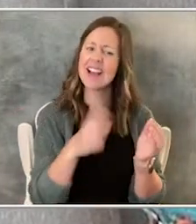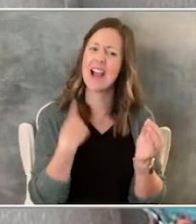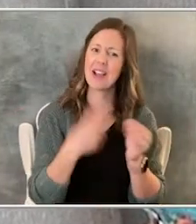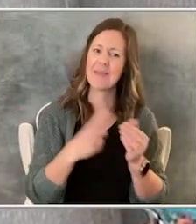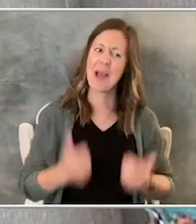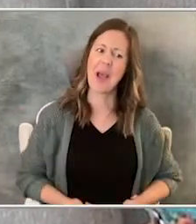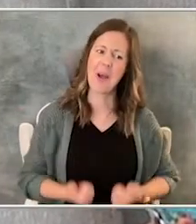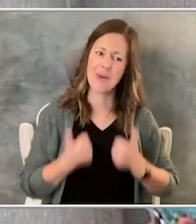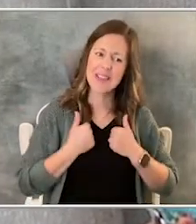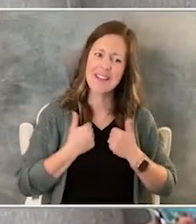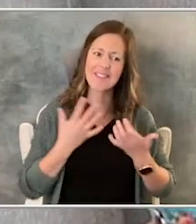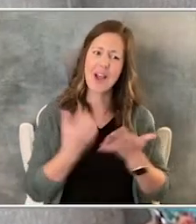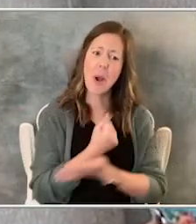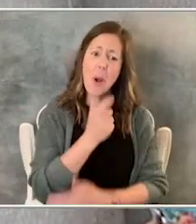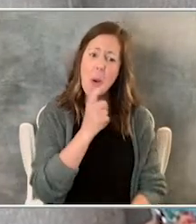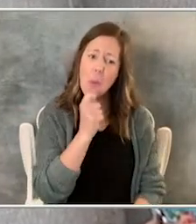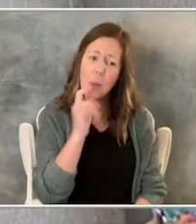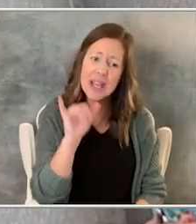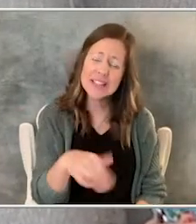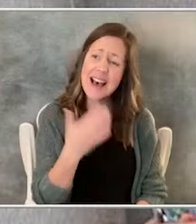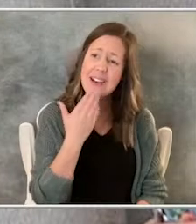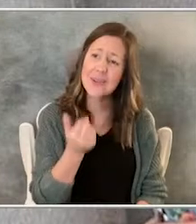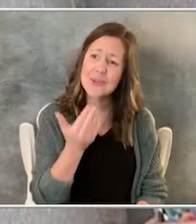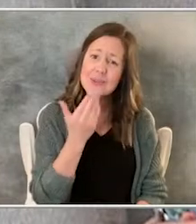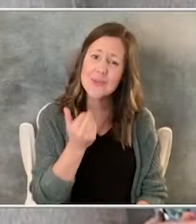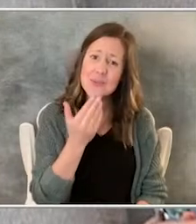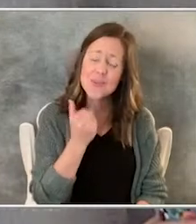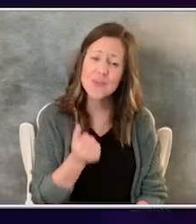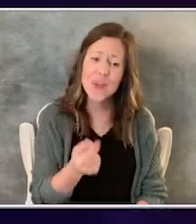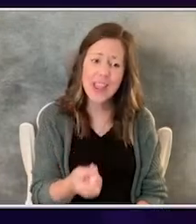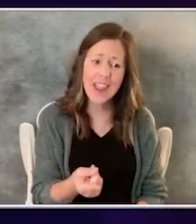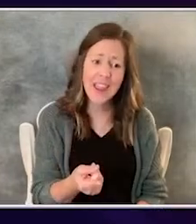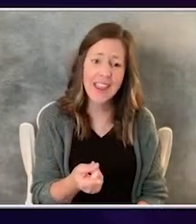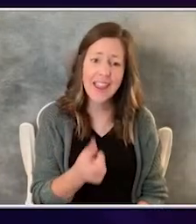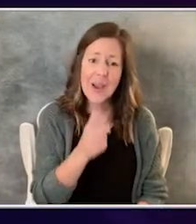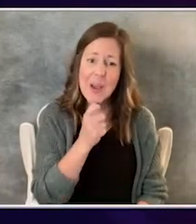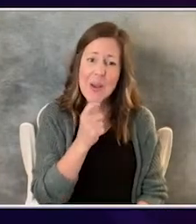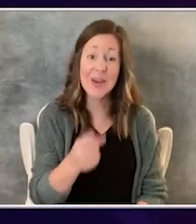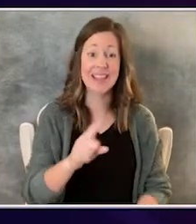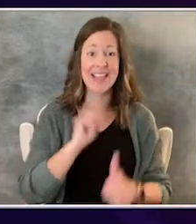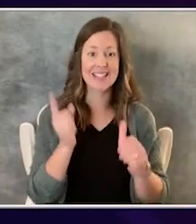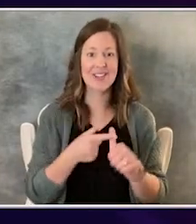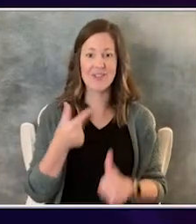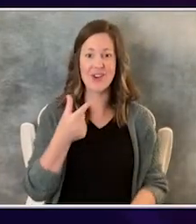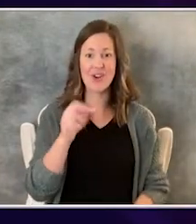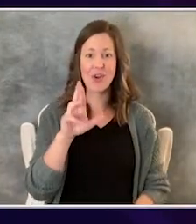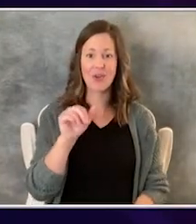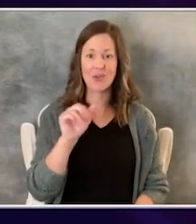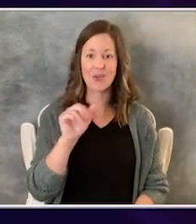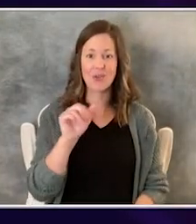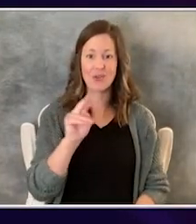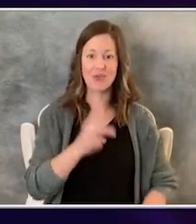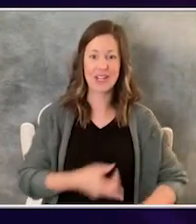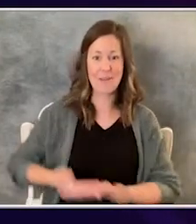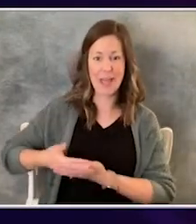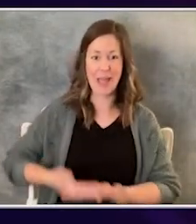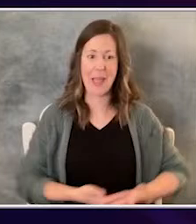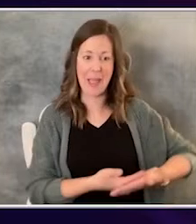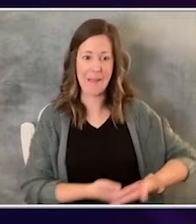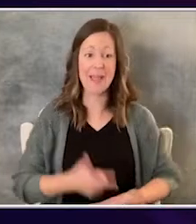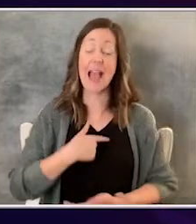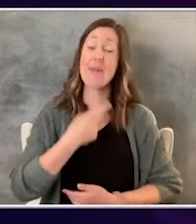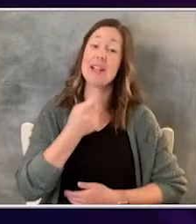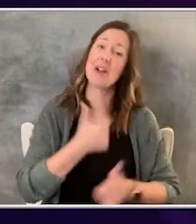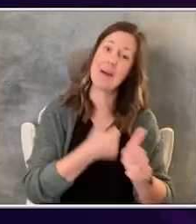us and your journey. And Dr. Kennedy, thank you for sharing your journey with us. It's going to help so many